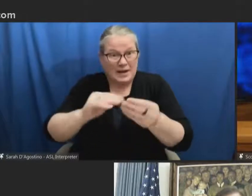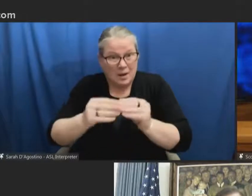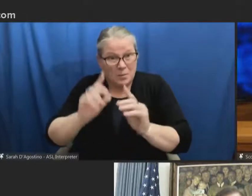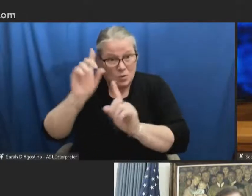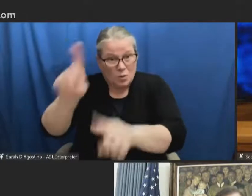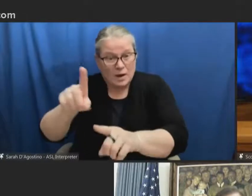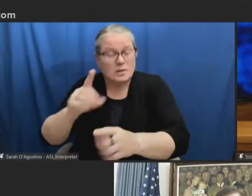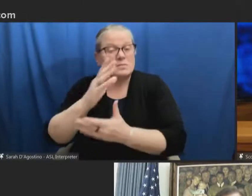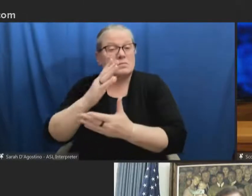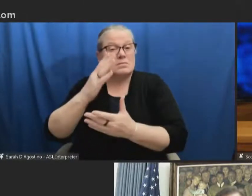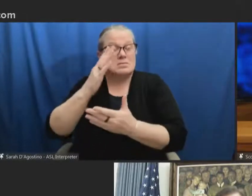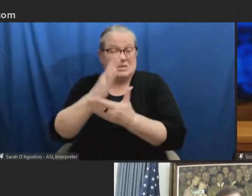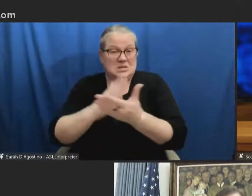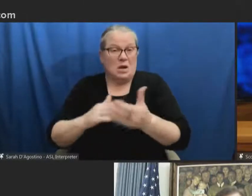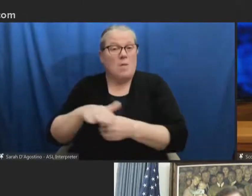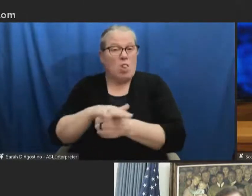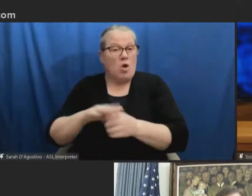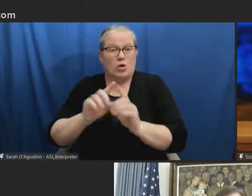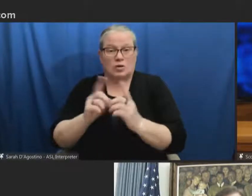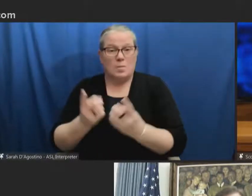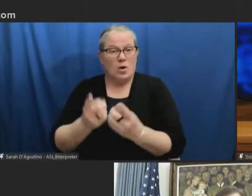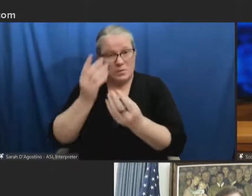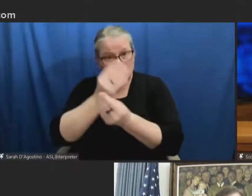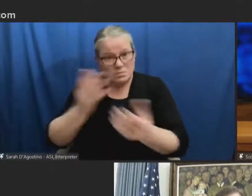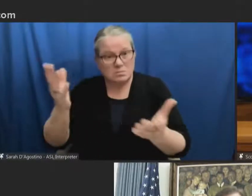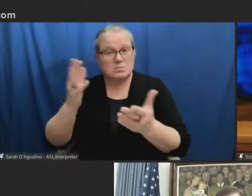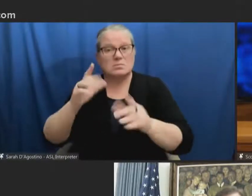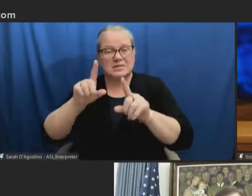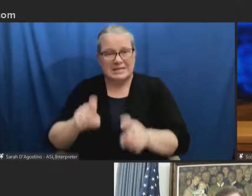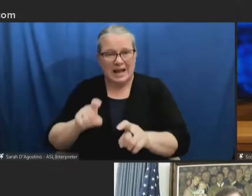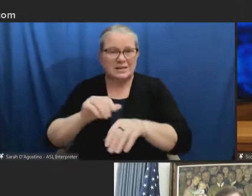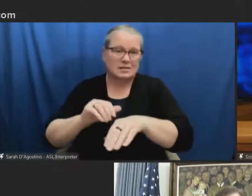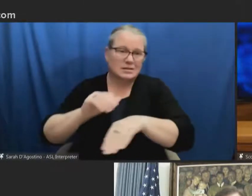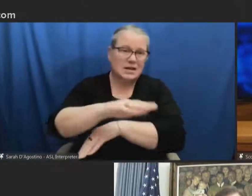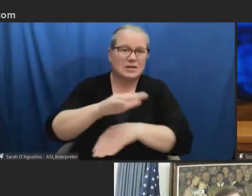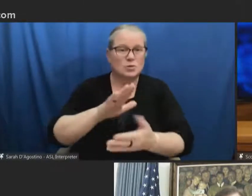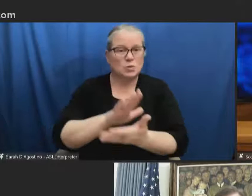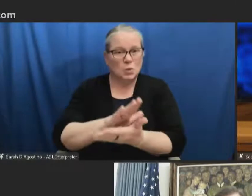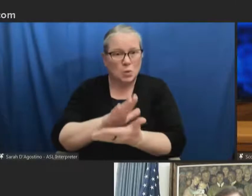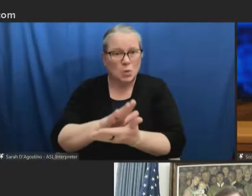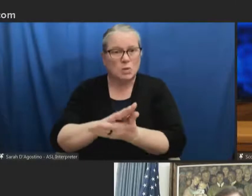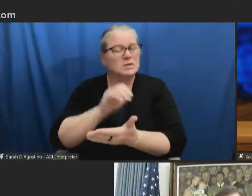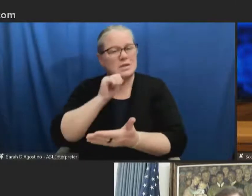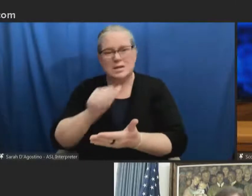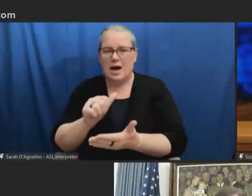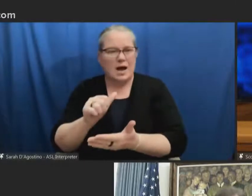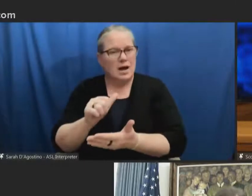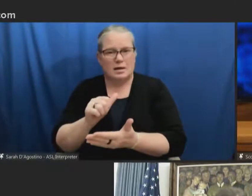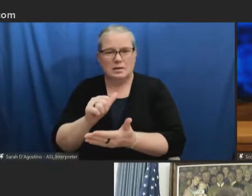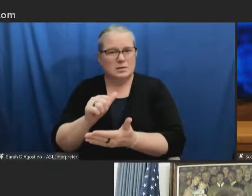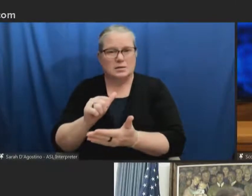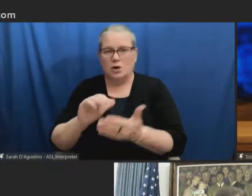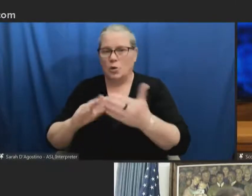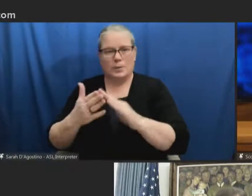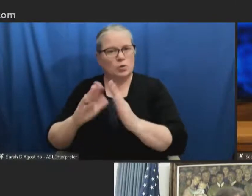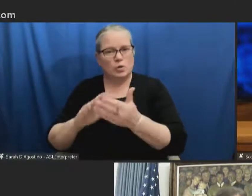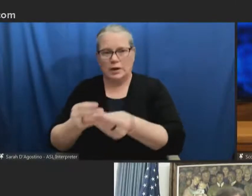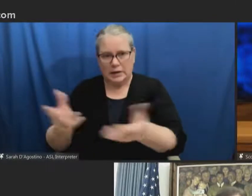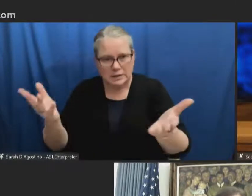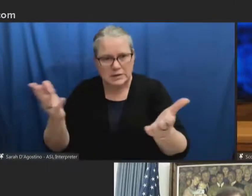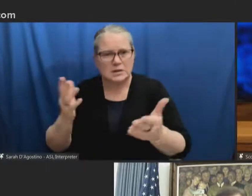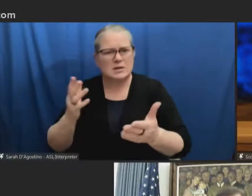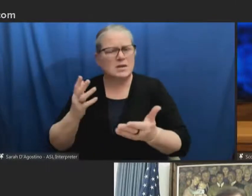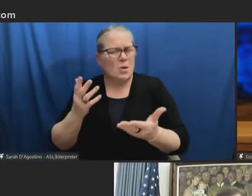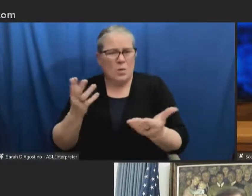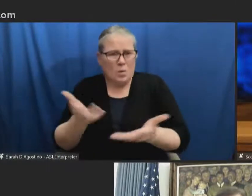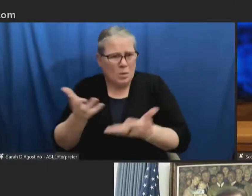been told that the test kits are now mostly going to schools, not to be given out in communities. So do we have